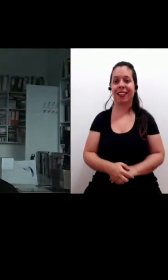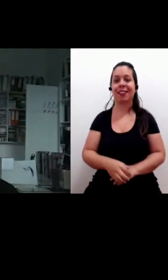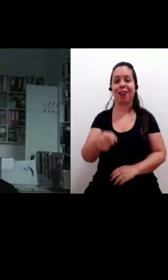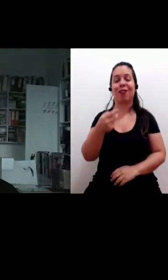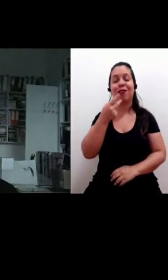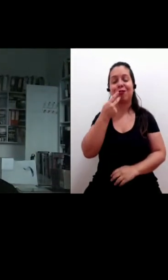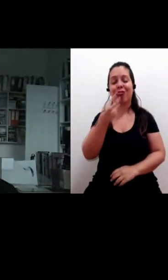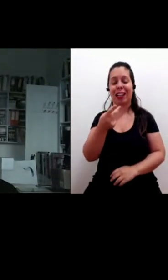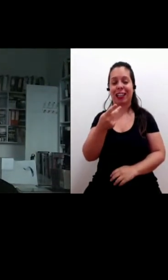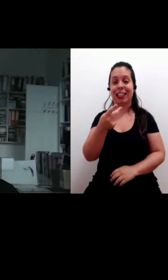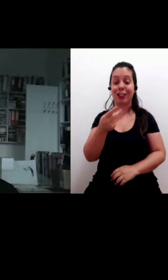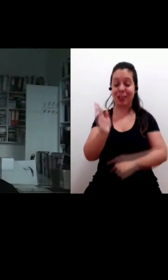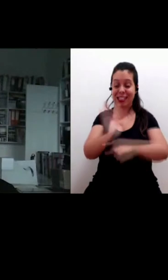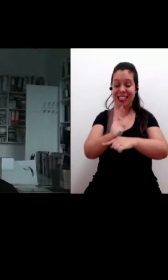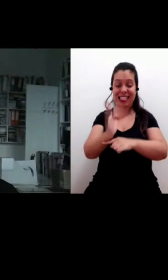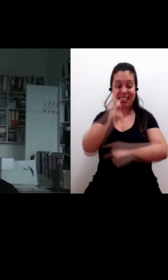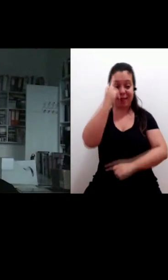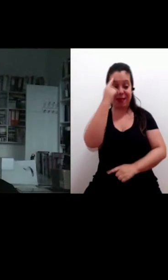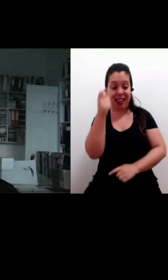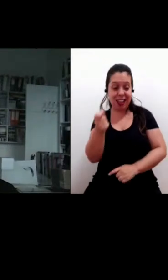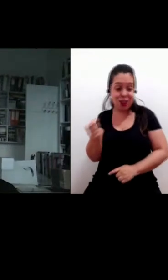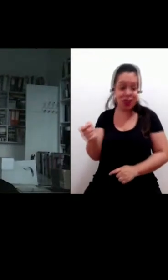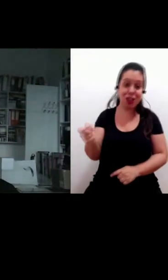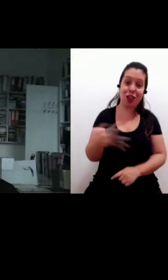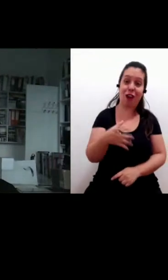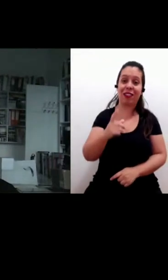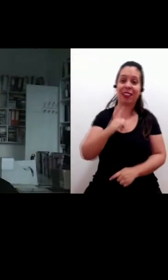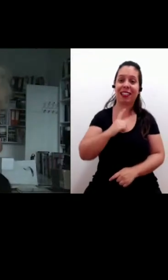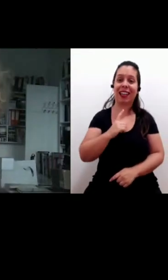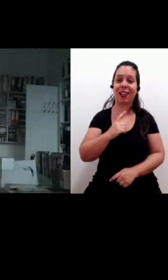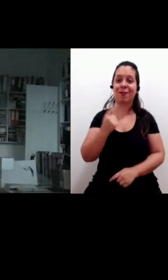of the greatest that you have something.